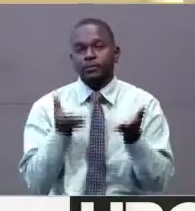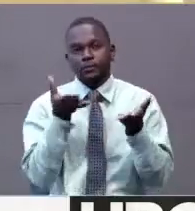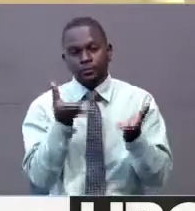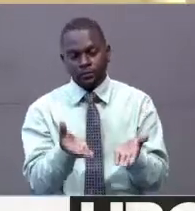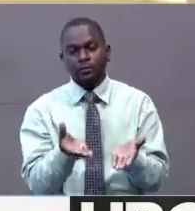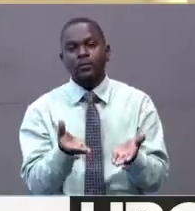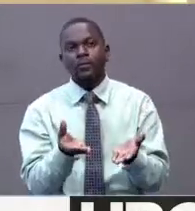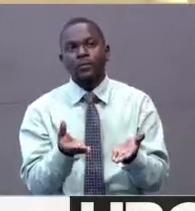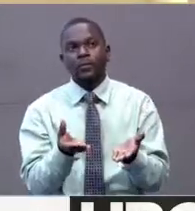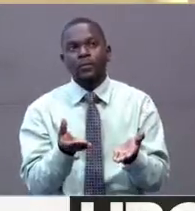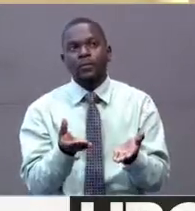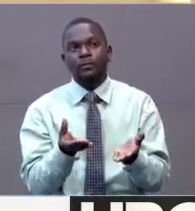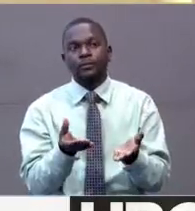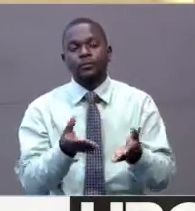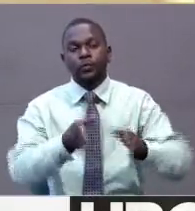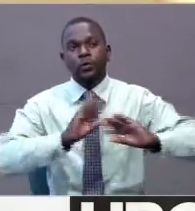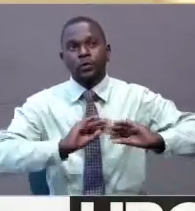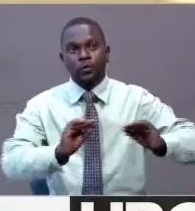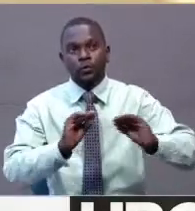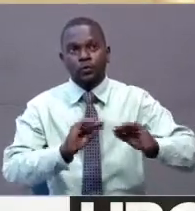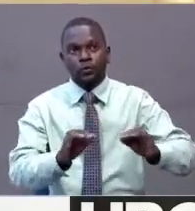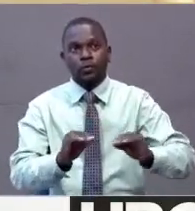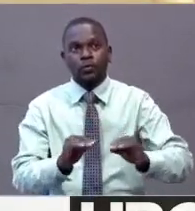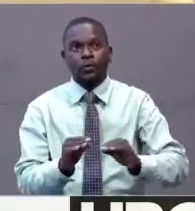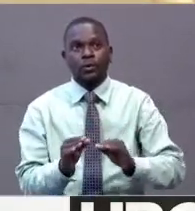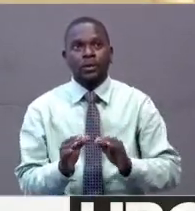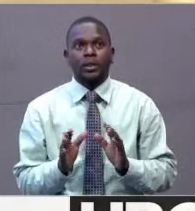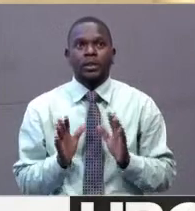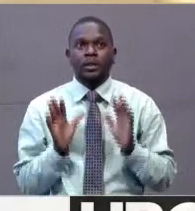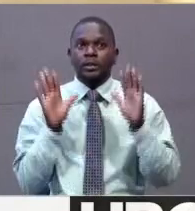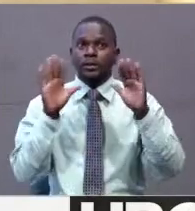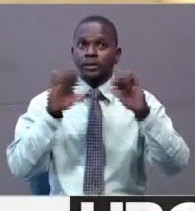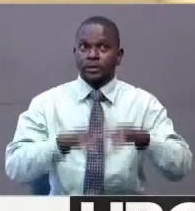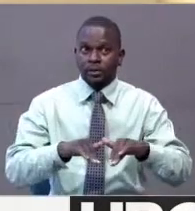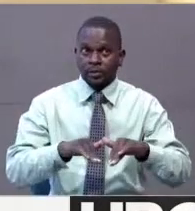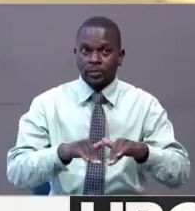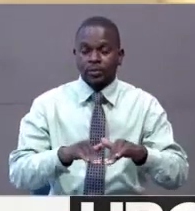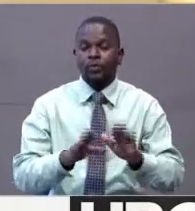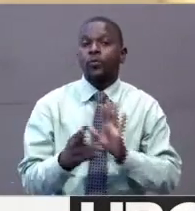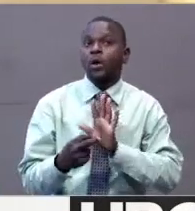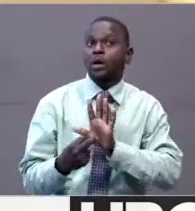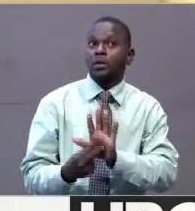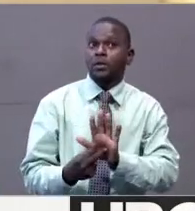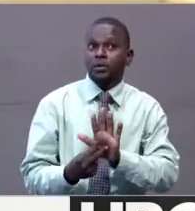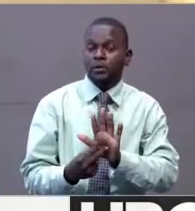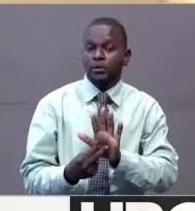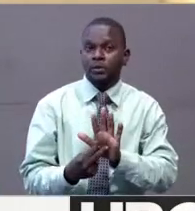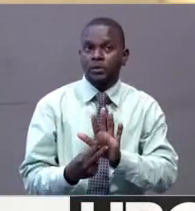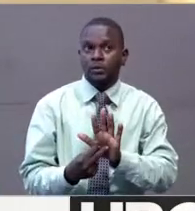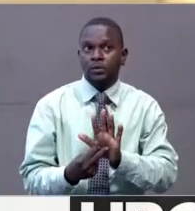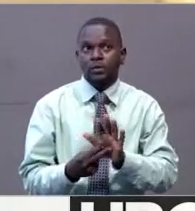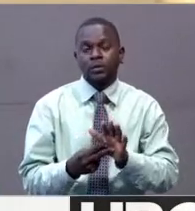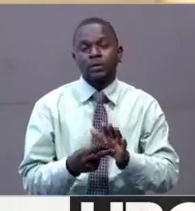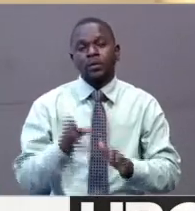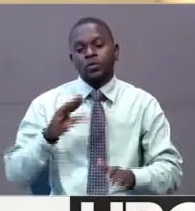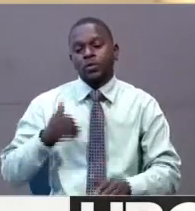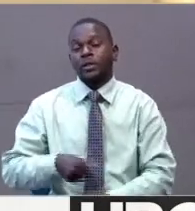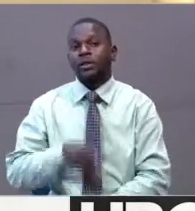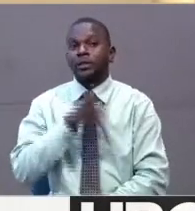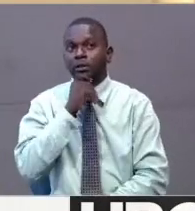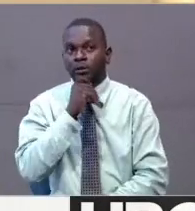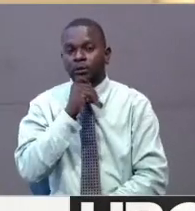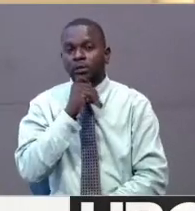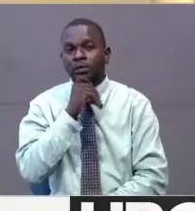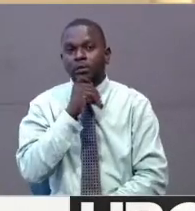on a training seminar, whereby we are introducing ladies and gentlemen